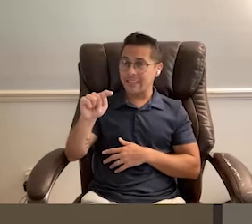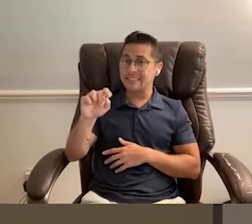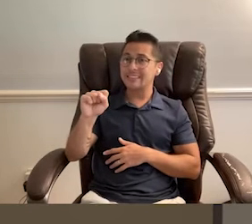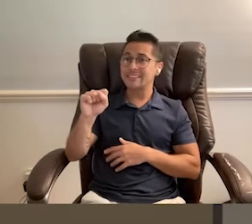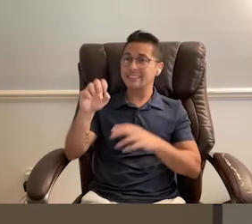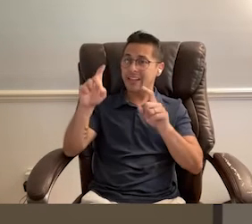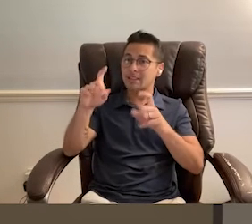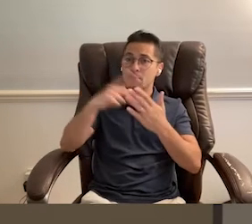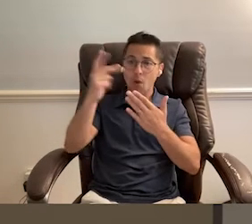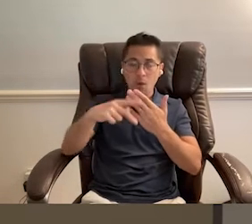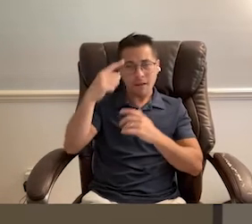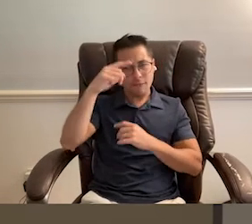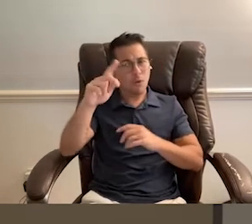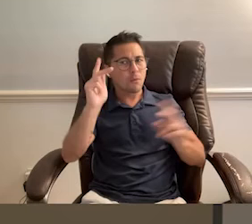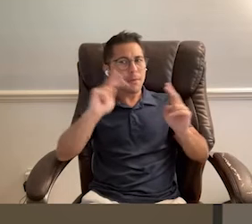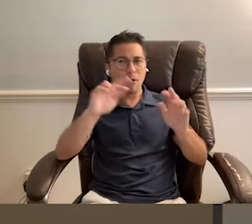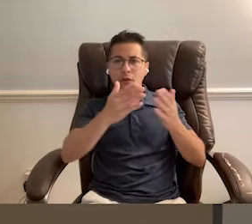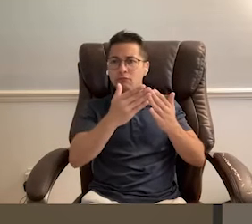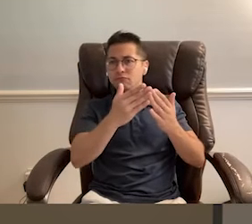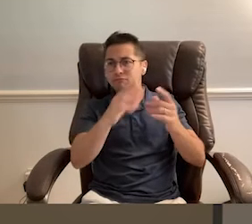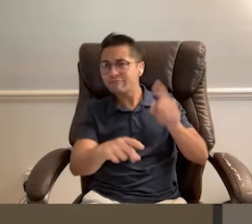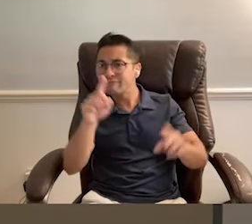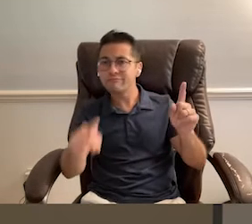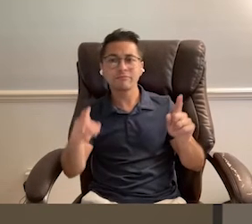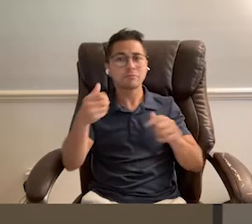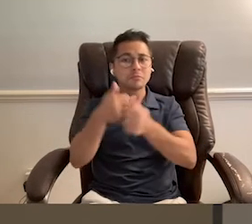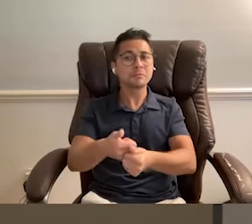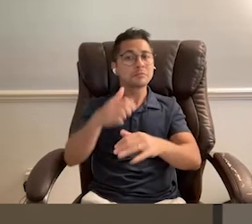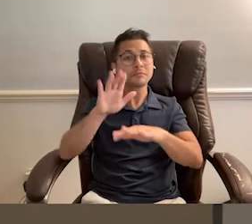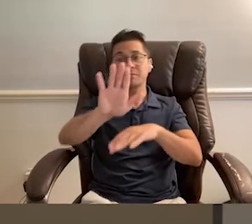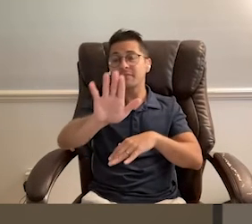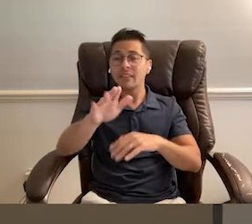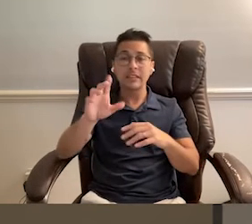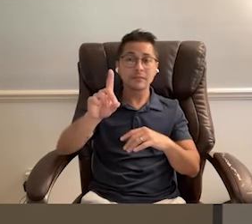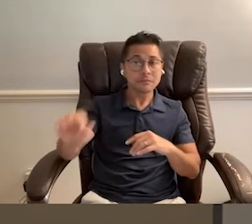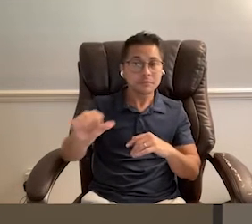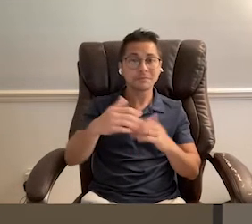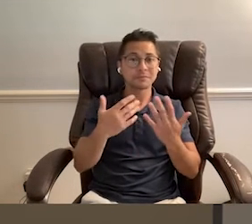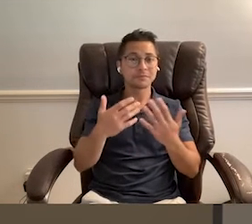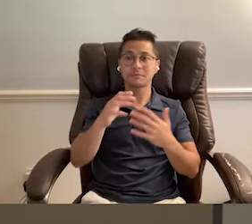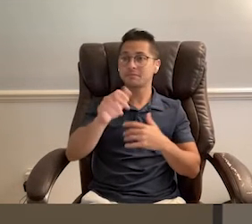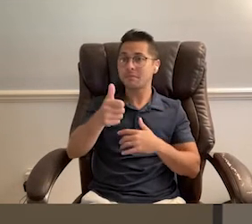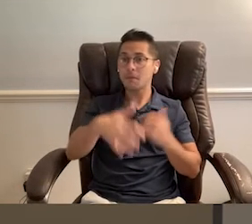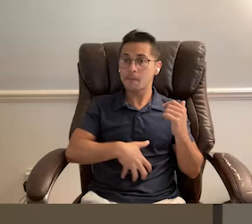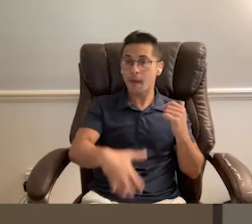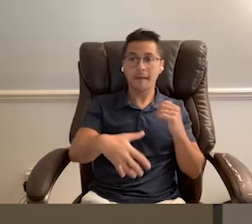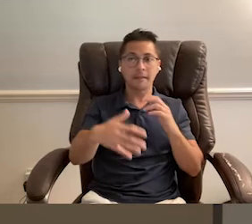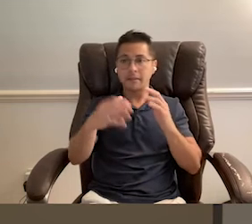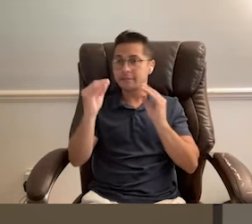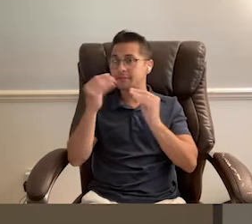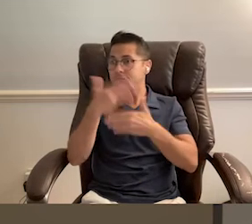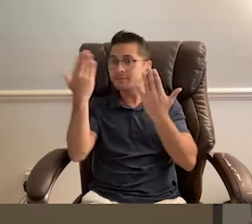of individuals based on either their, they have a disability, they're pregnant with no income, they're,